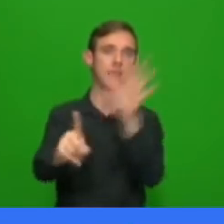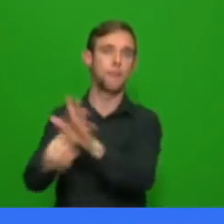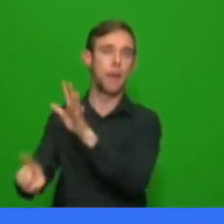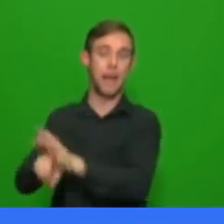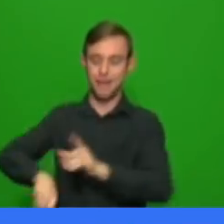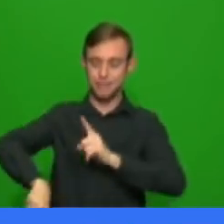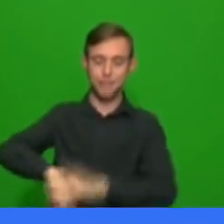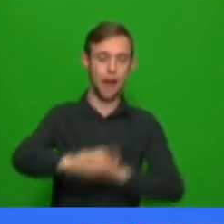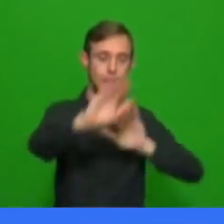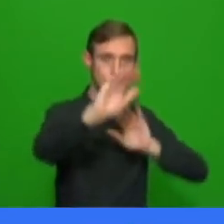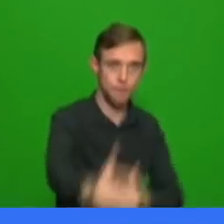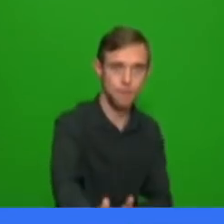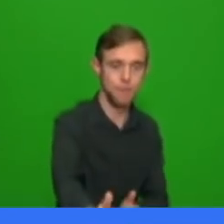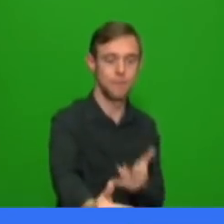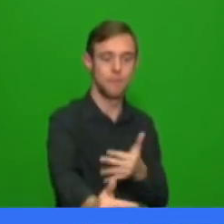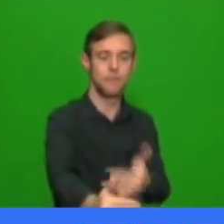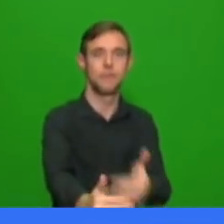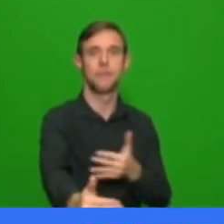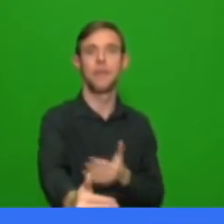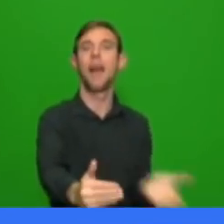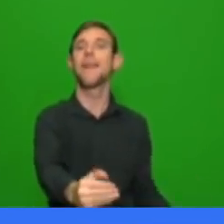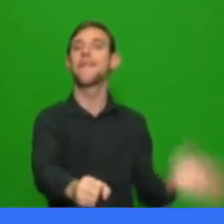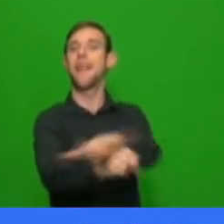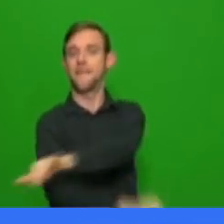that policy